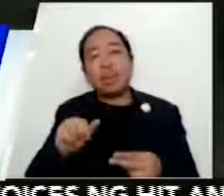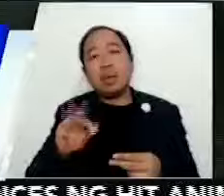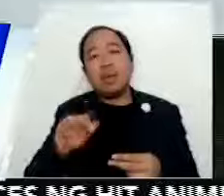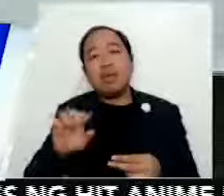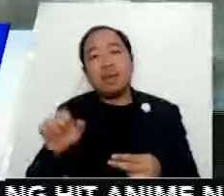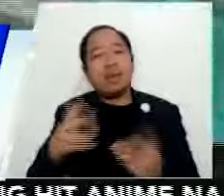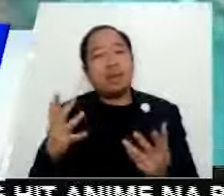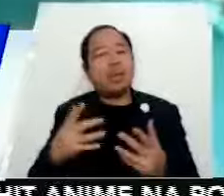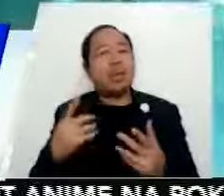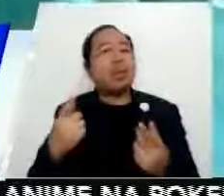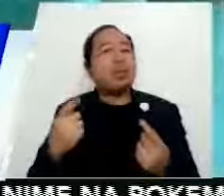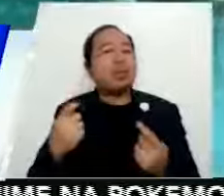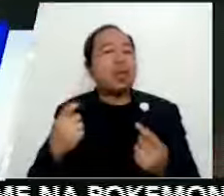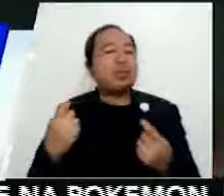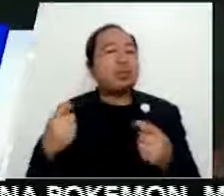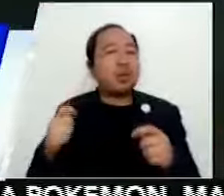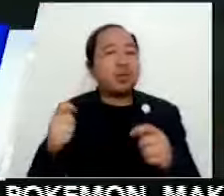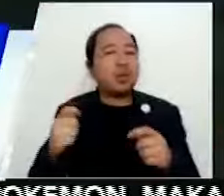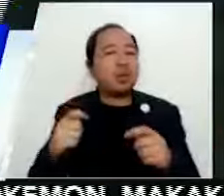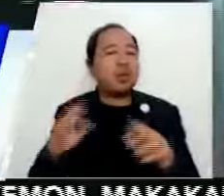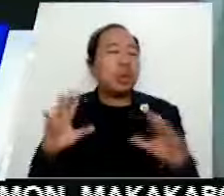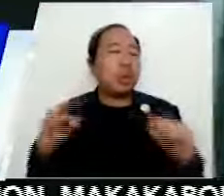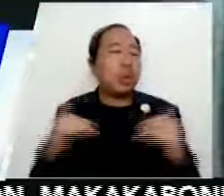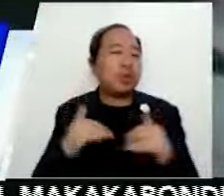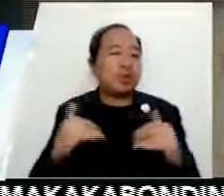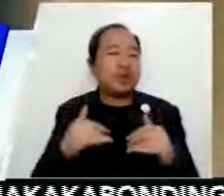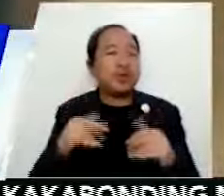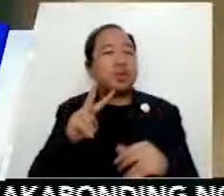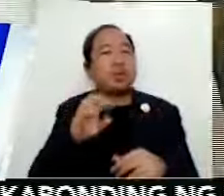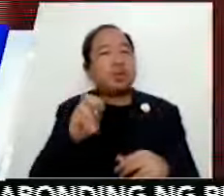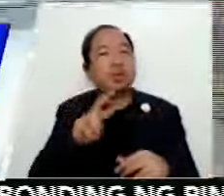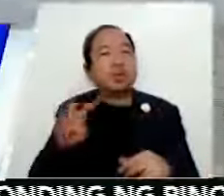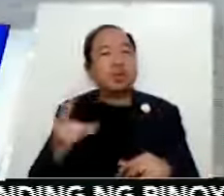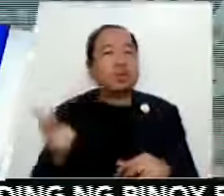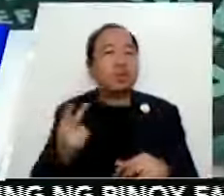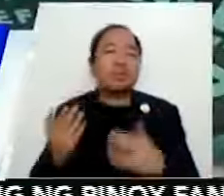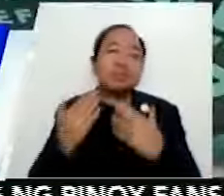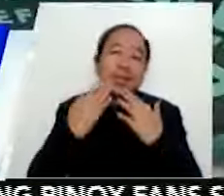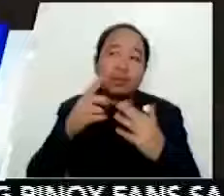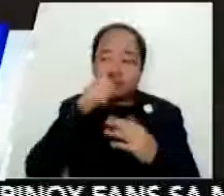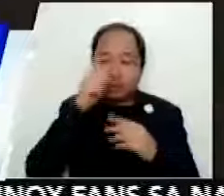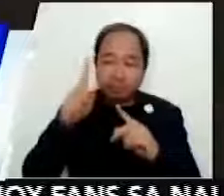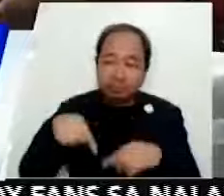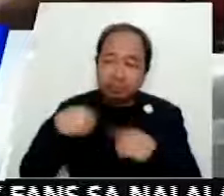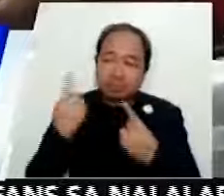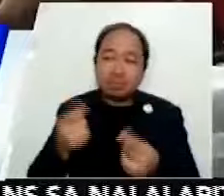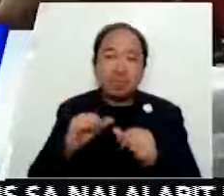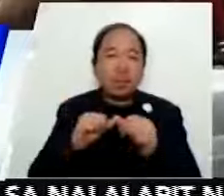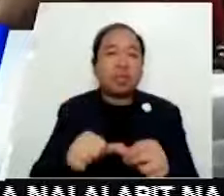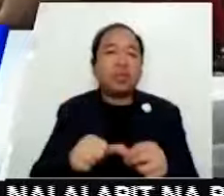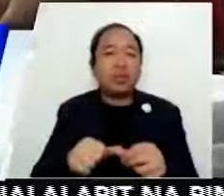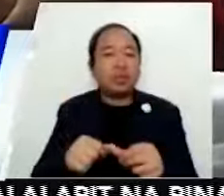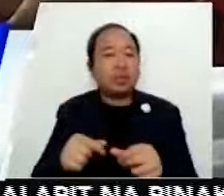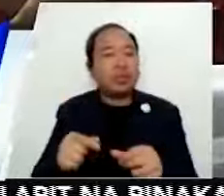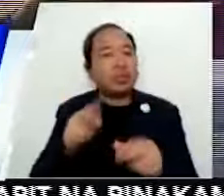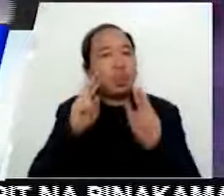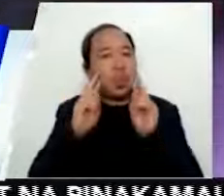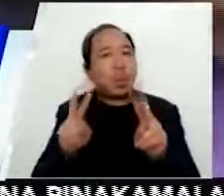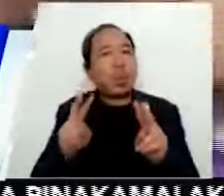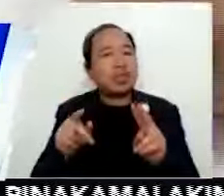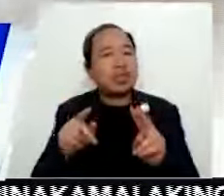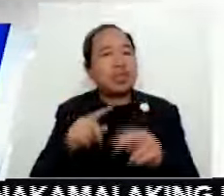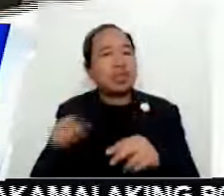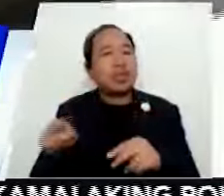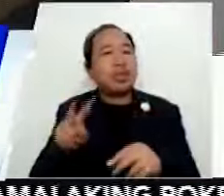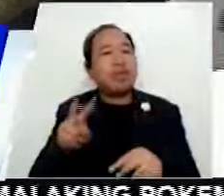Evolution 2024. Nagpapasalamat ang dalawa na hanggang ngayon ay patuloy pa rin ang pagtangkilik ng mga fans sa Voltes